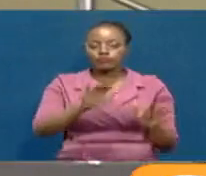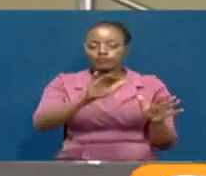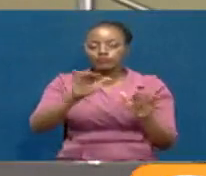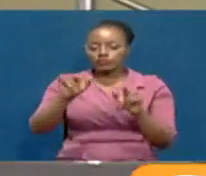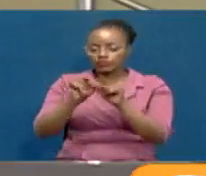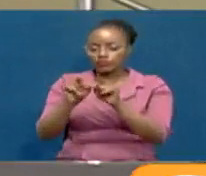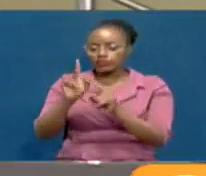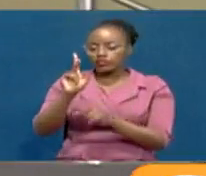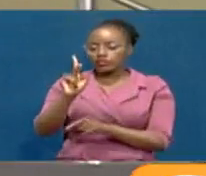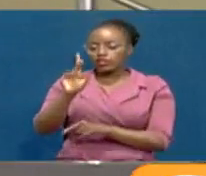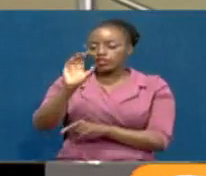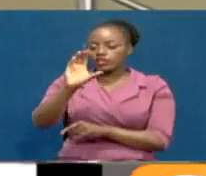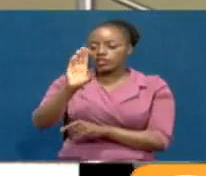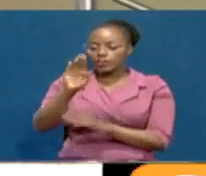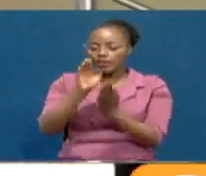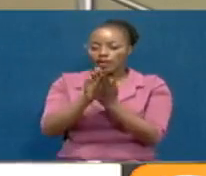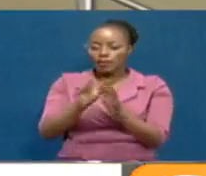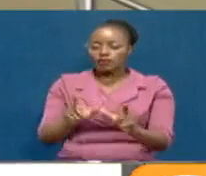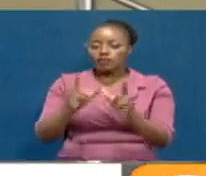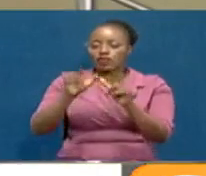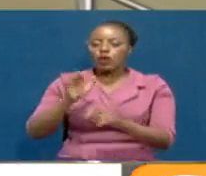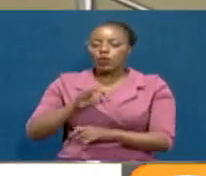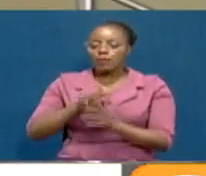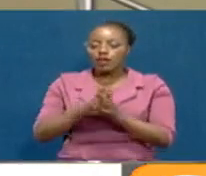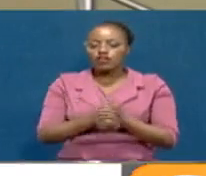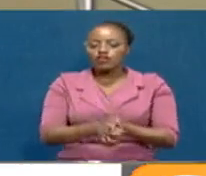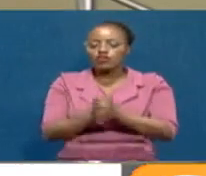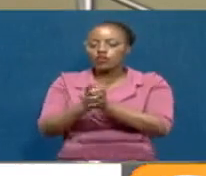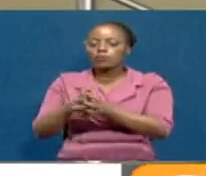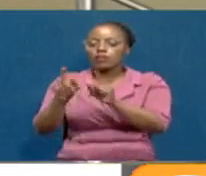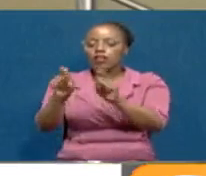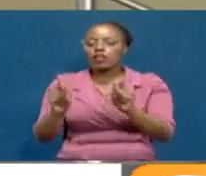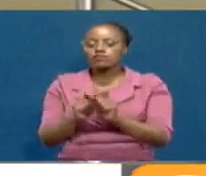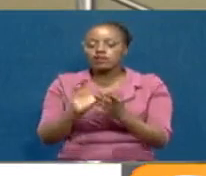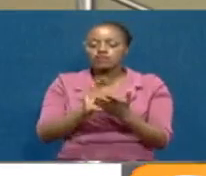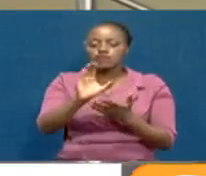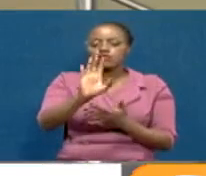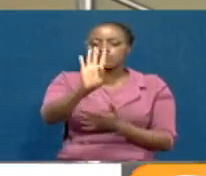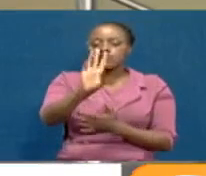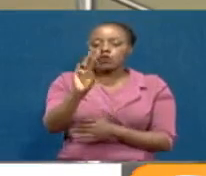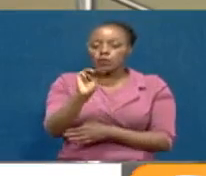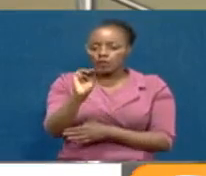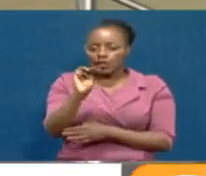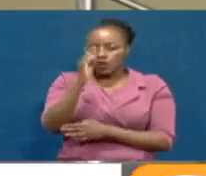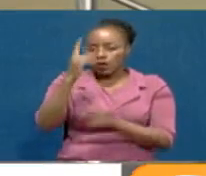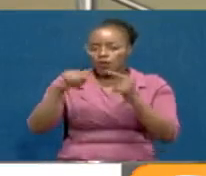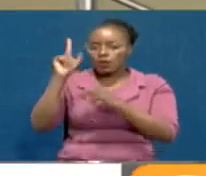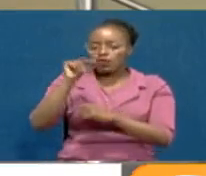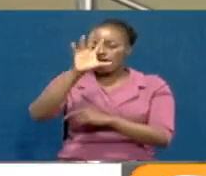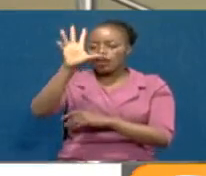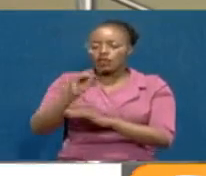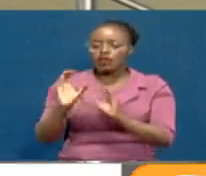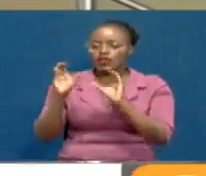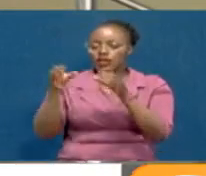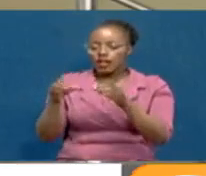We stick with KCB, where the bank has rewarded the women's volleyball team with a token of 4 million shillings for winning the Africa